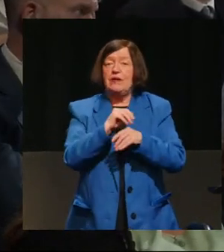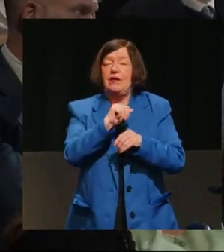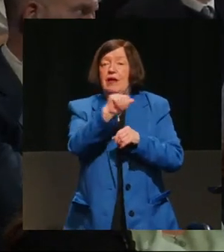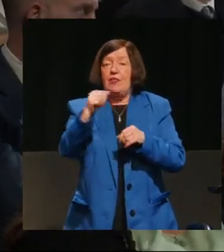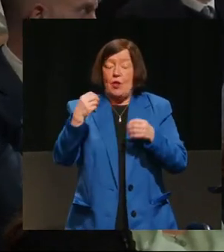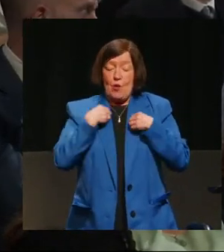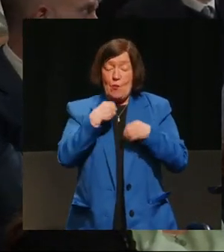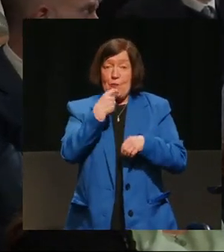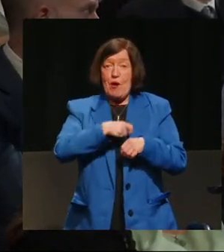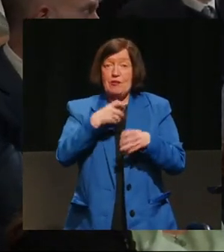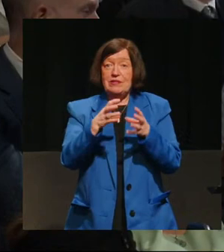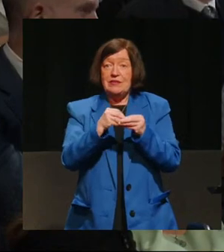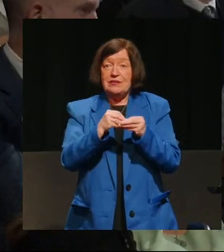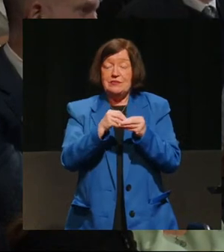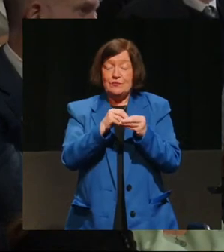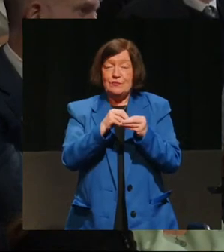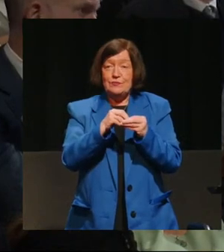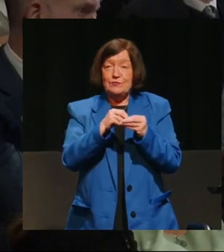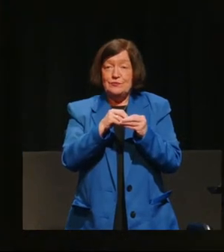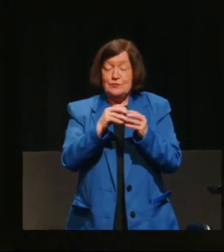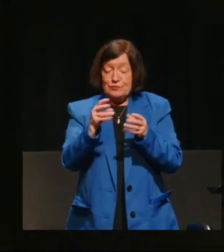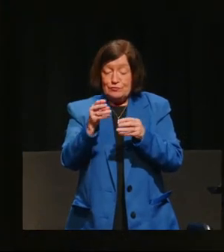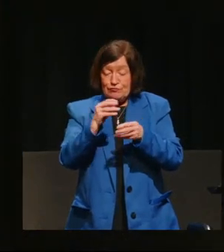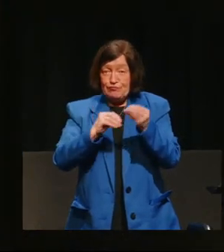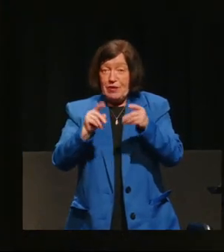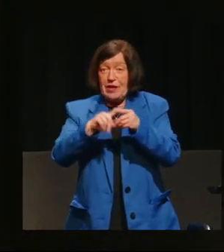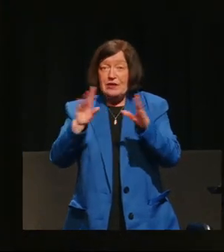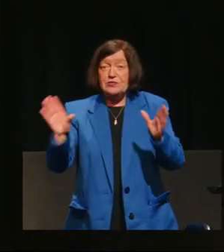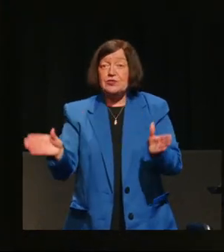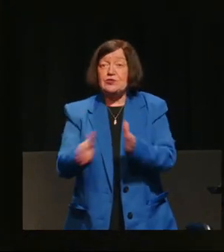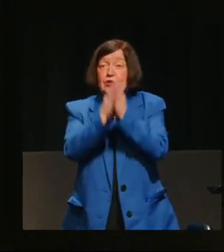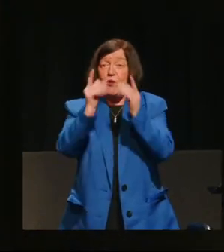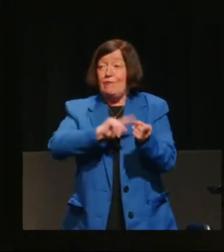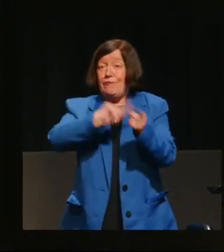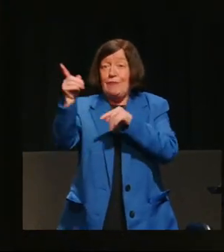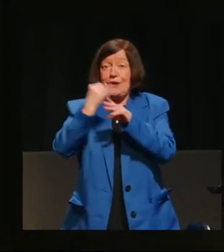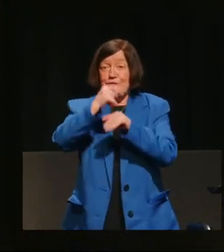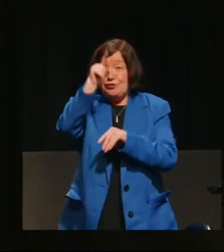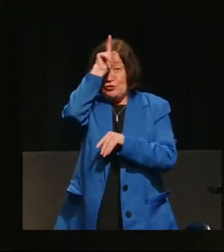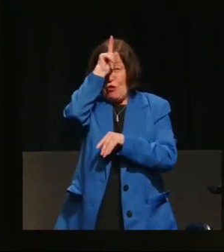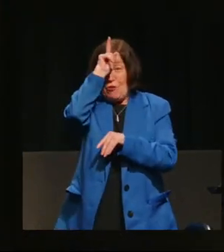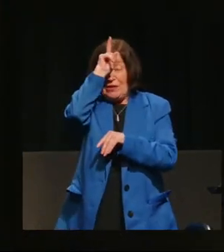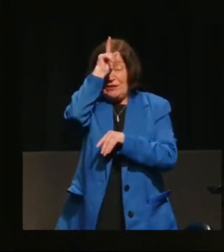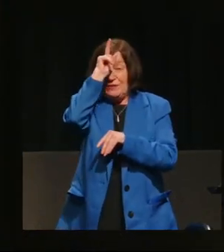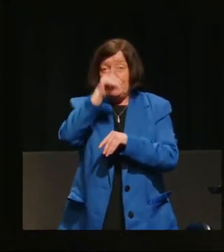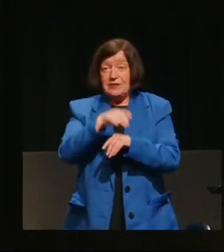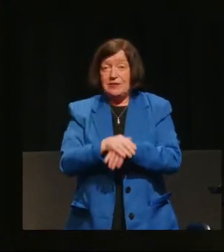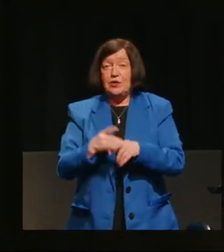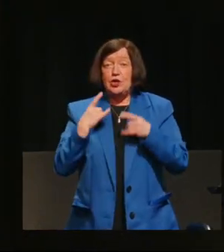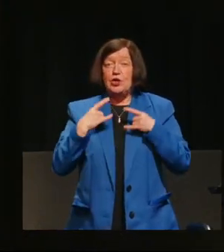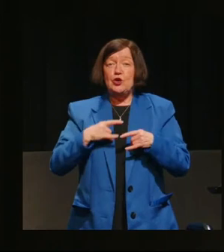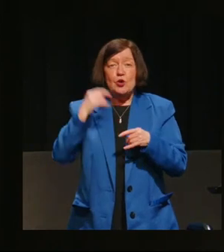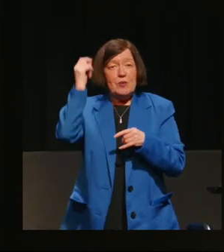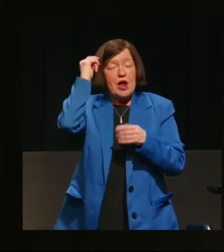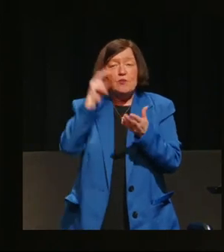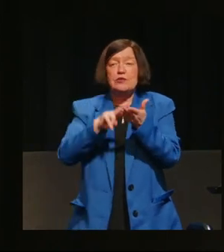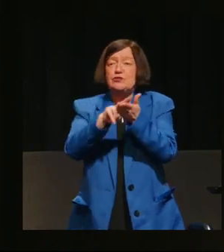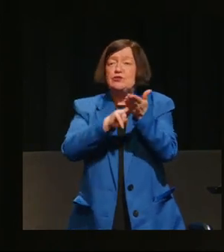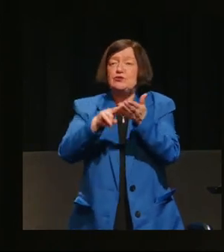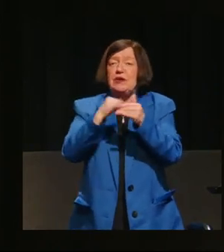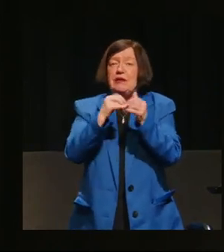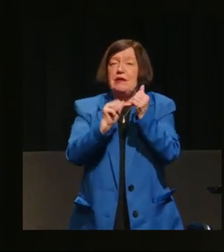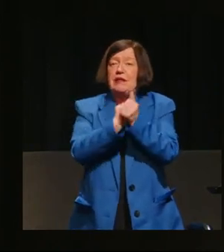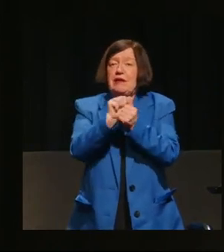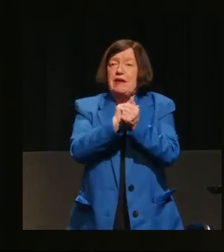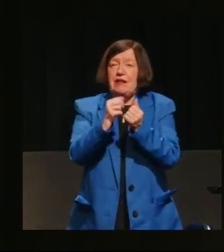personal belongings were sorted and sold in markets back in Germany. Human hair was used in the manufacture